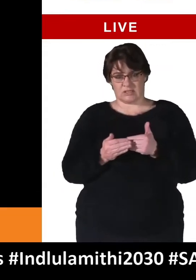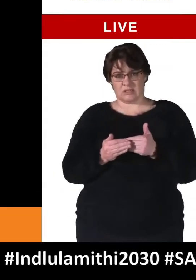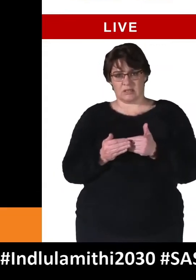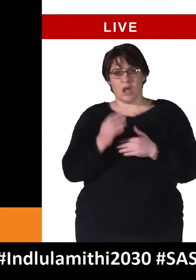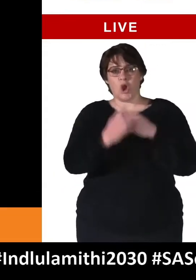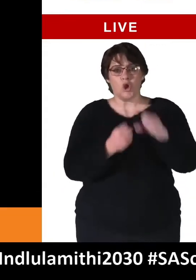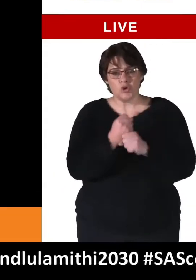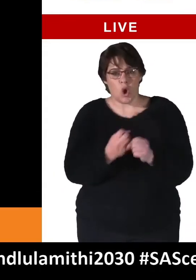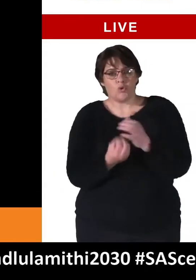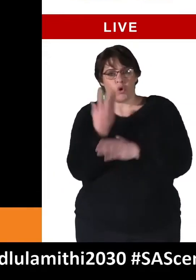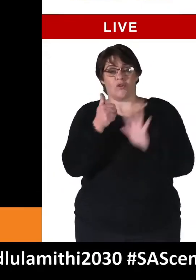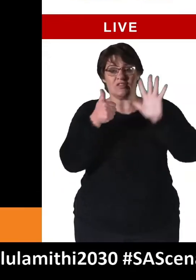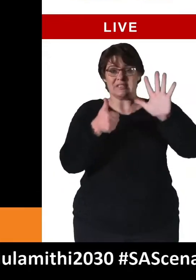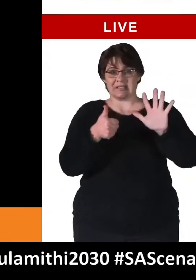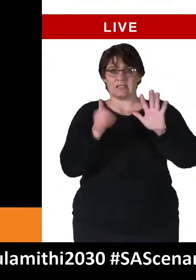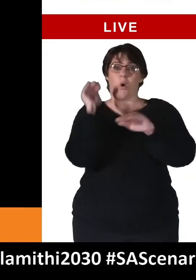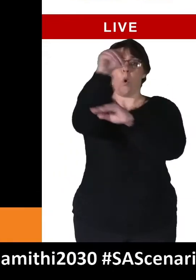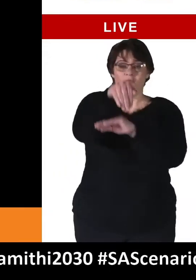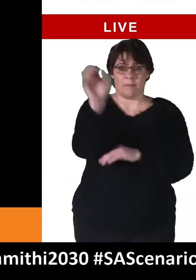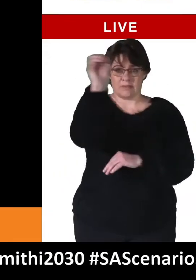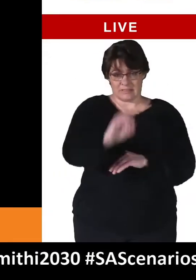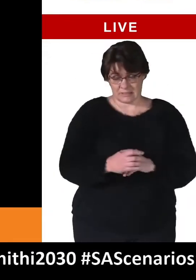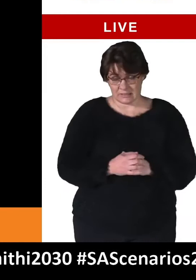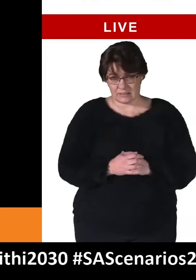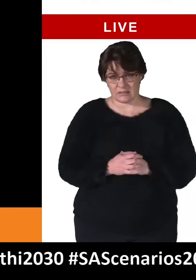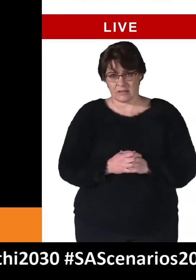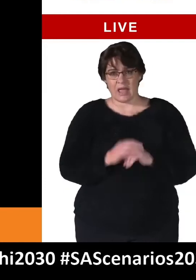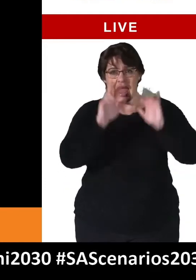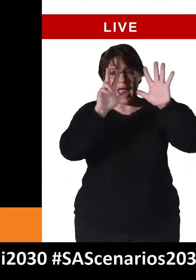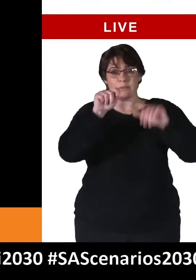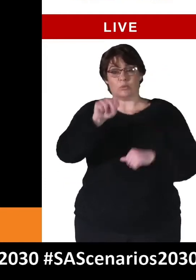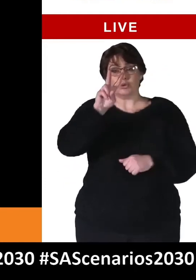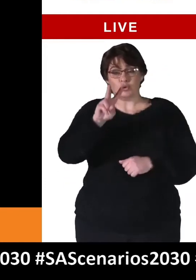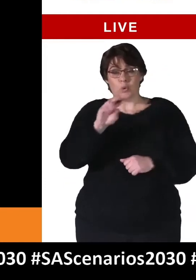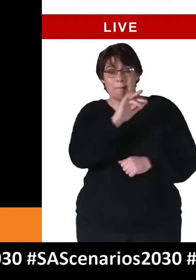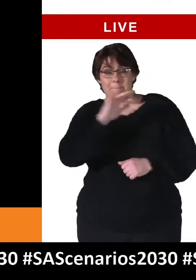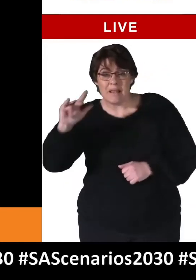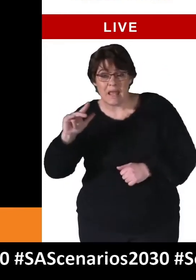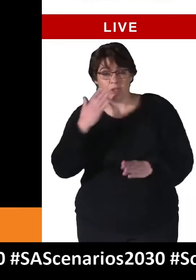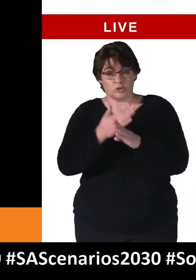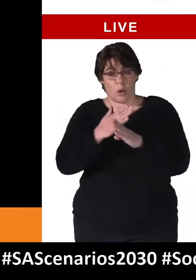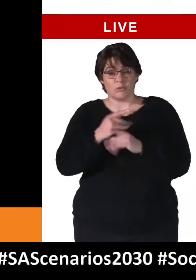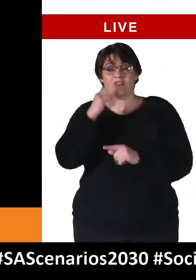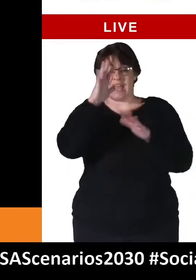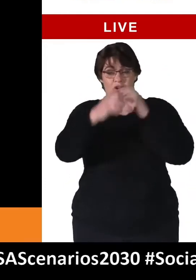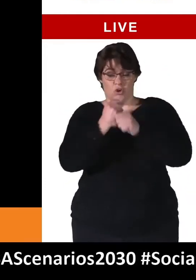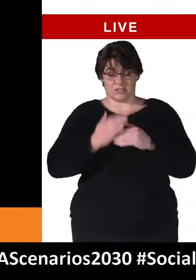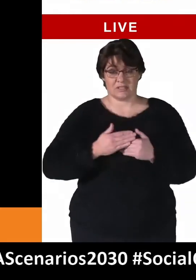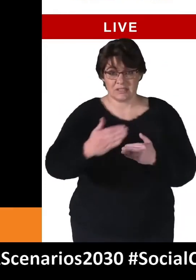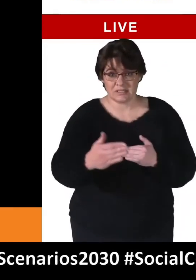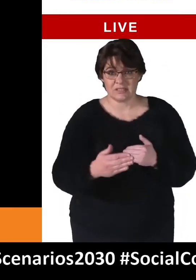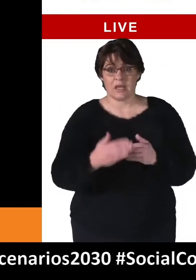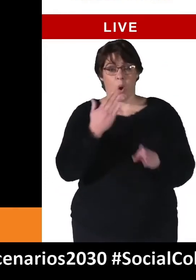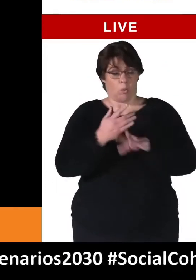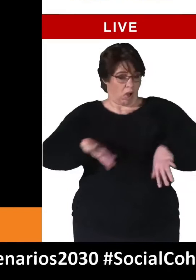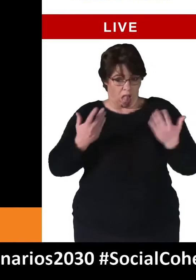annual growth of 6%, over 6%, creates 8.2 million jobs over the next decade, reduces the